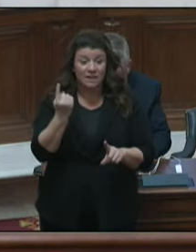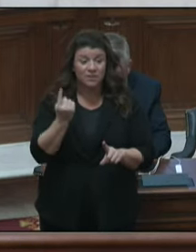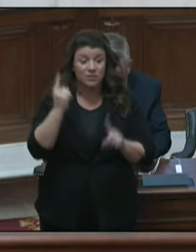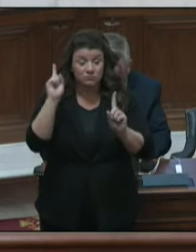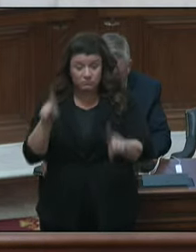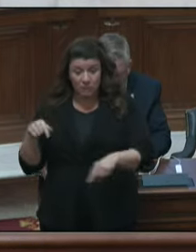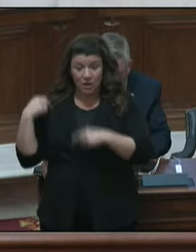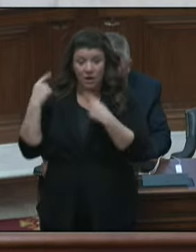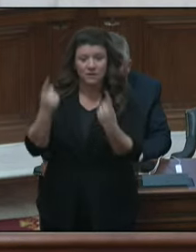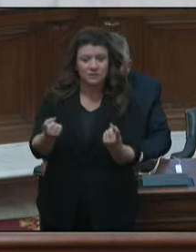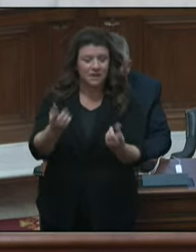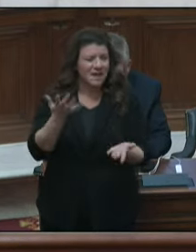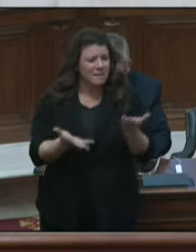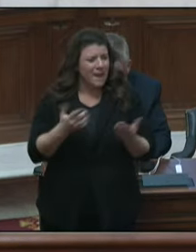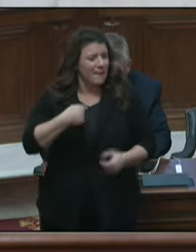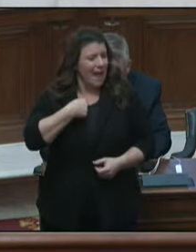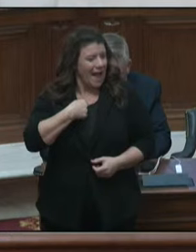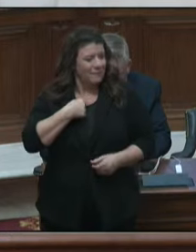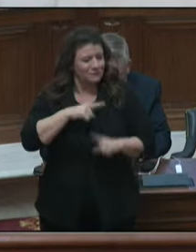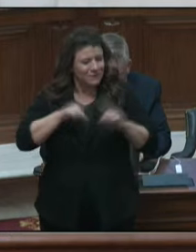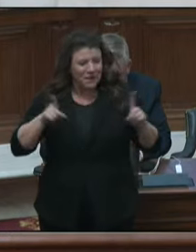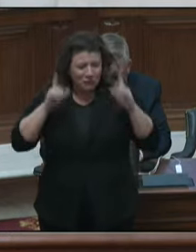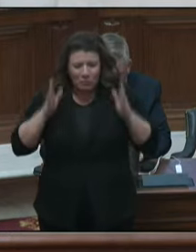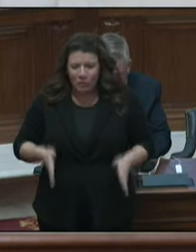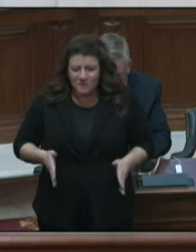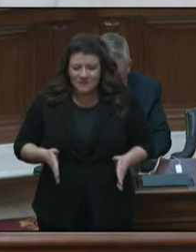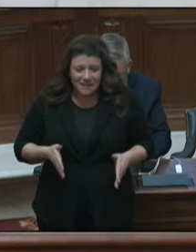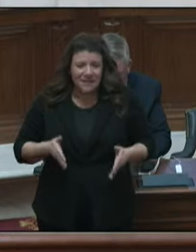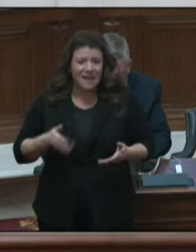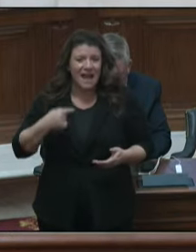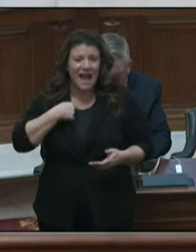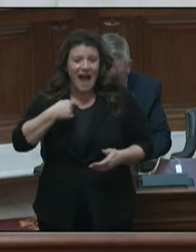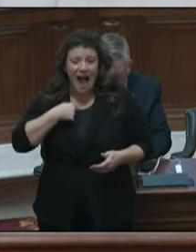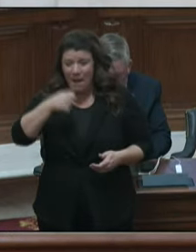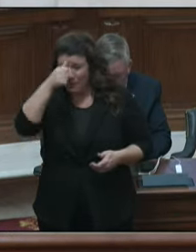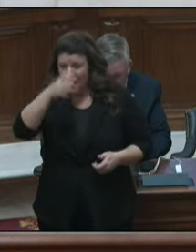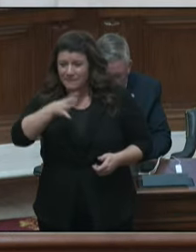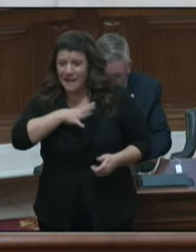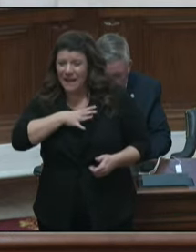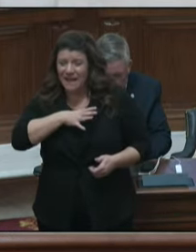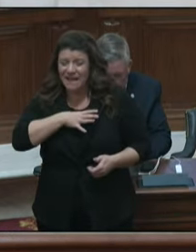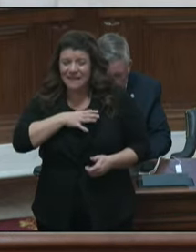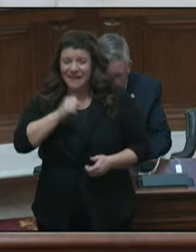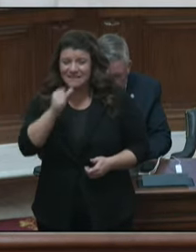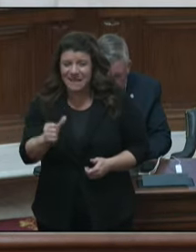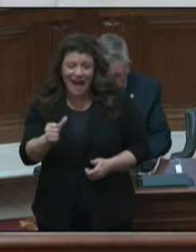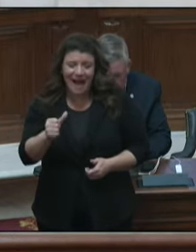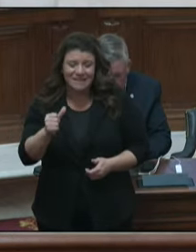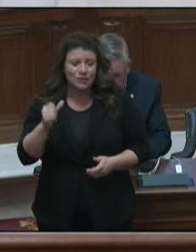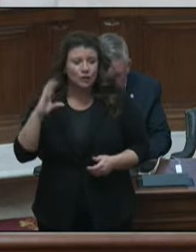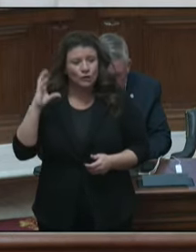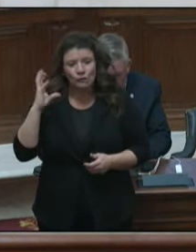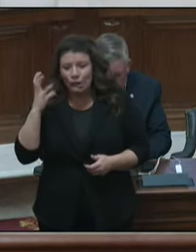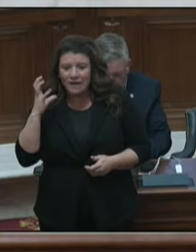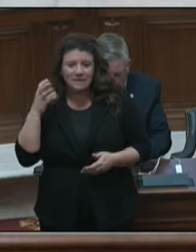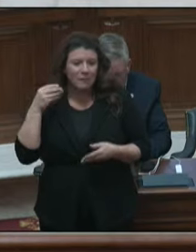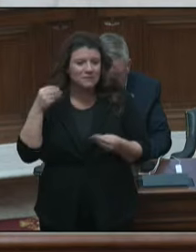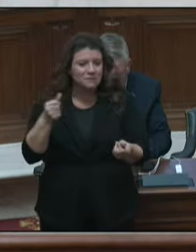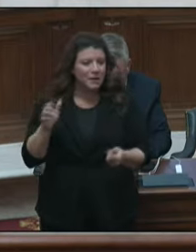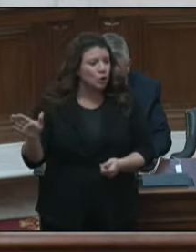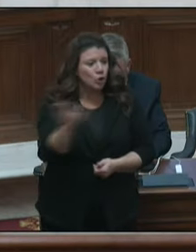the way, maybe I'm different. Maybe I'm the guy that's not crazy about spending your